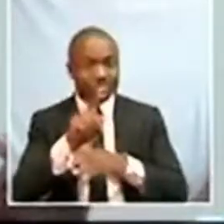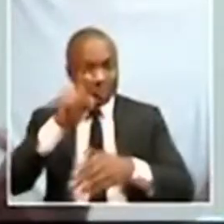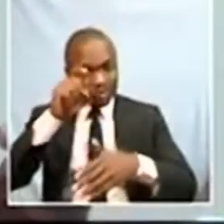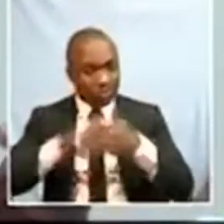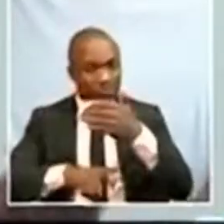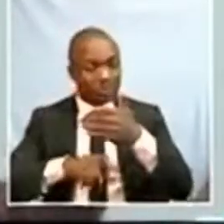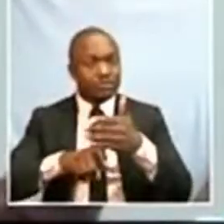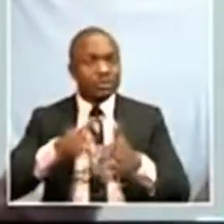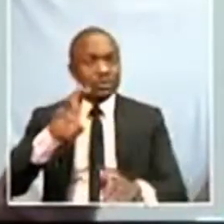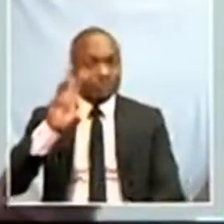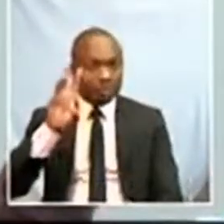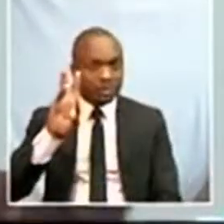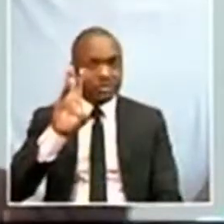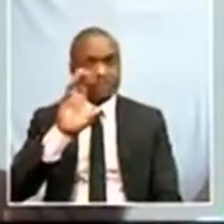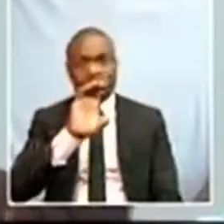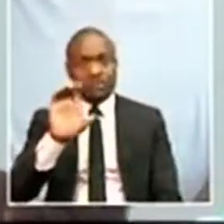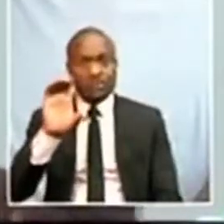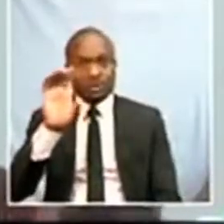costing